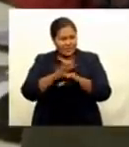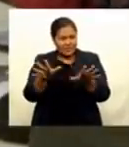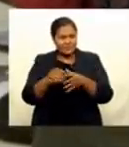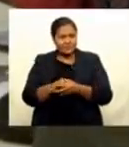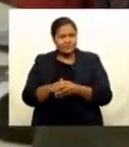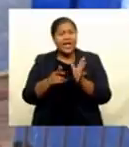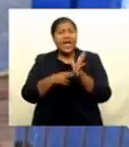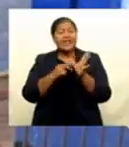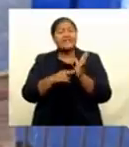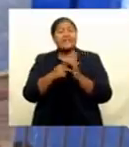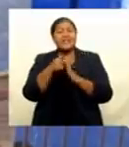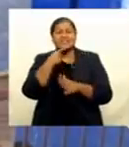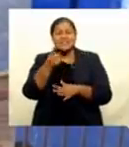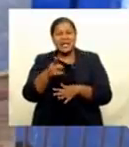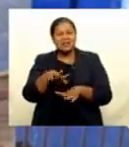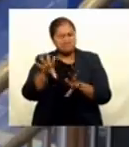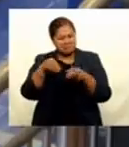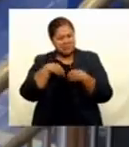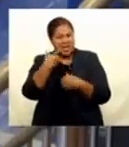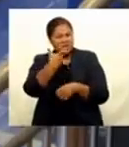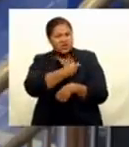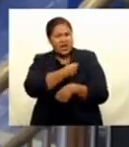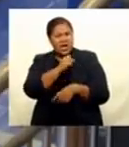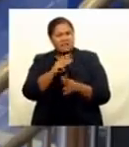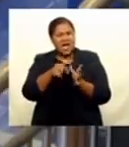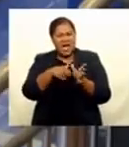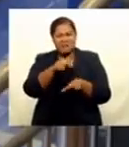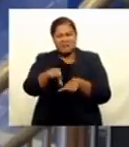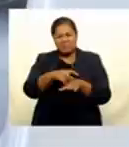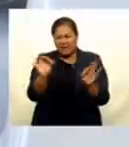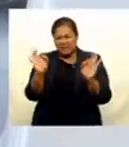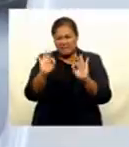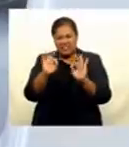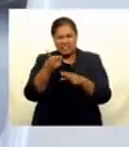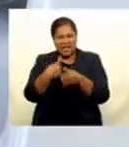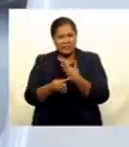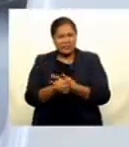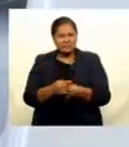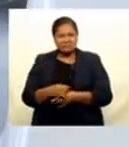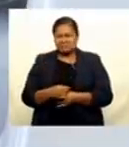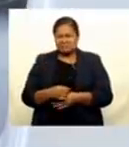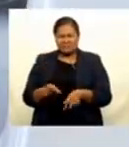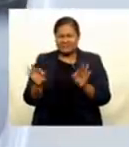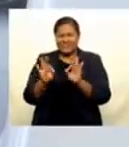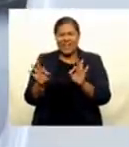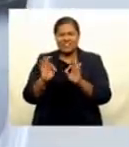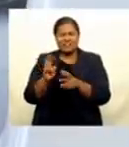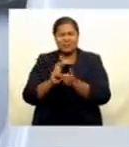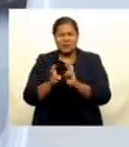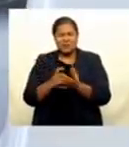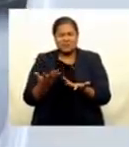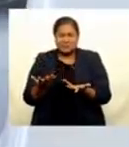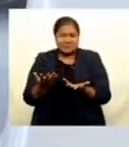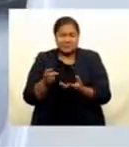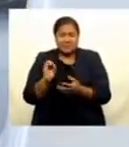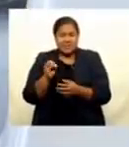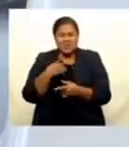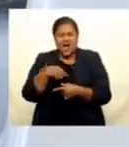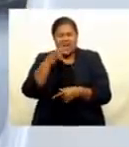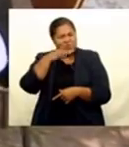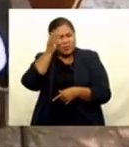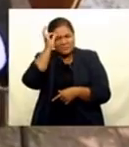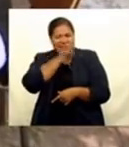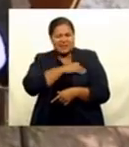his jab in April and did not face any major side effect. I didn't find any problem with it, so I don't believe maybe that's